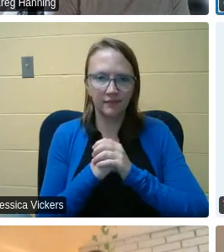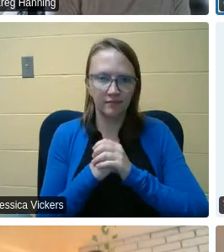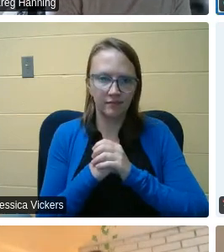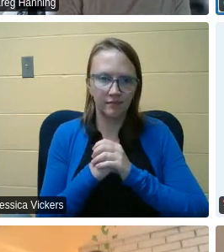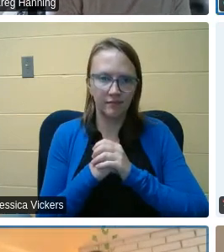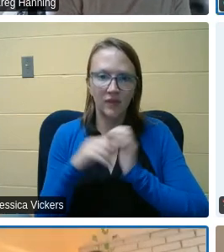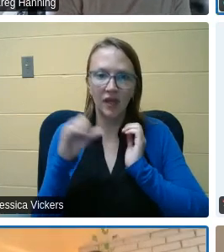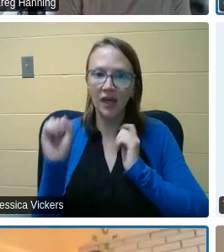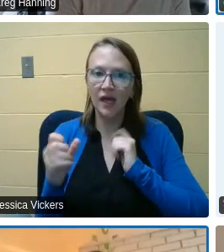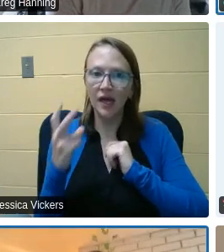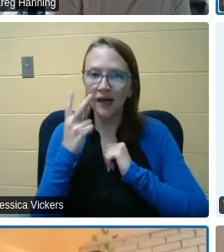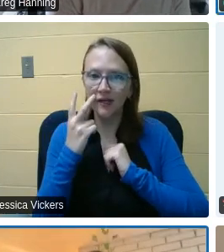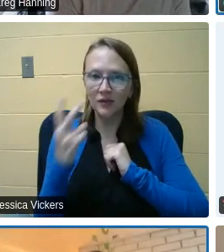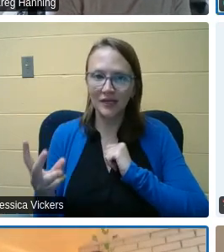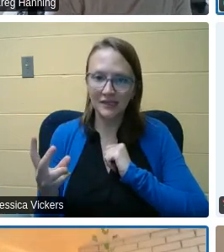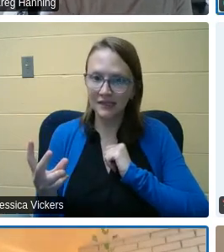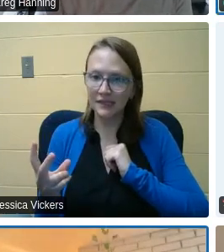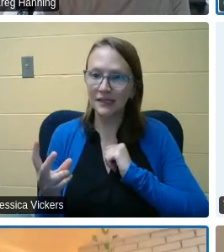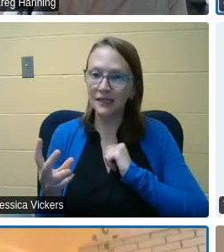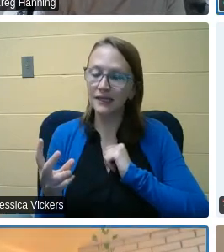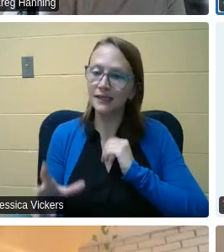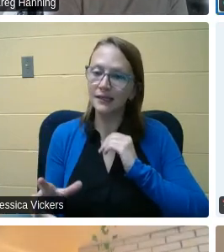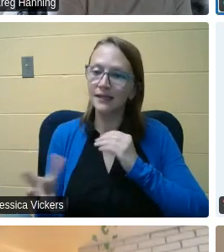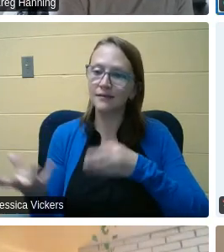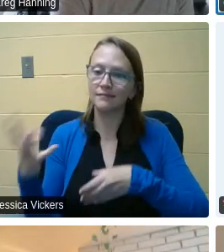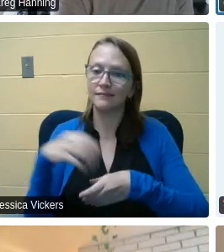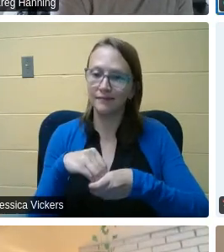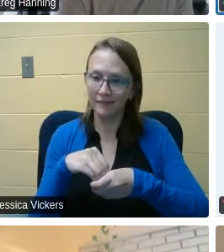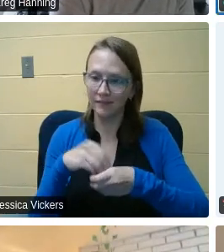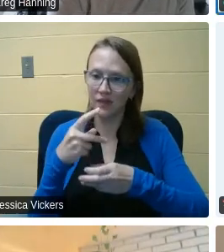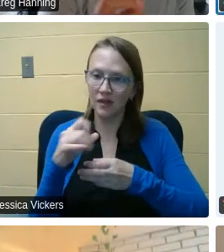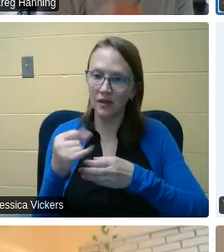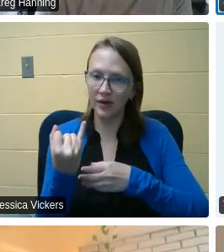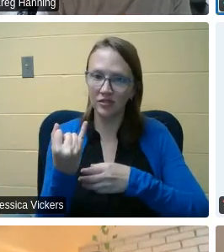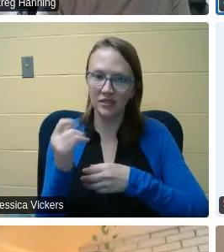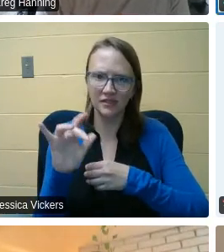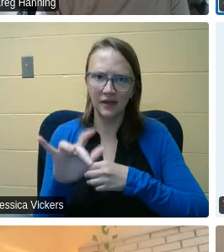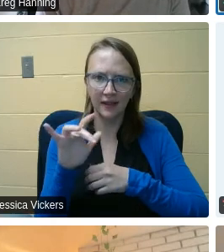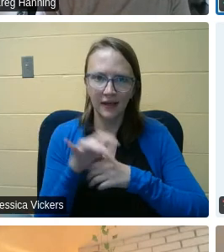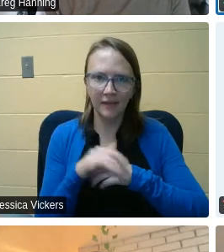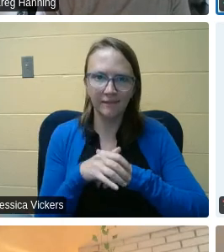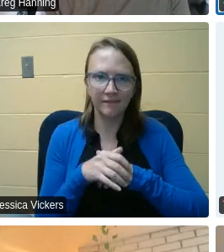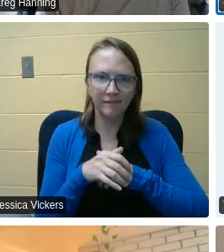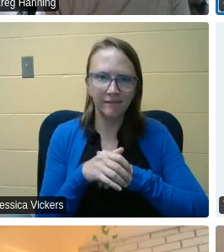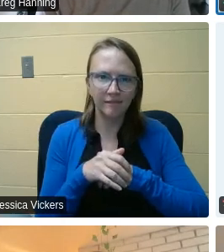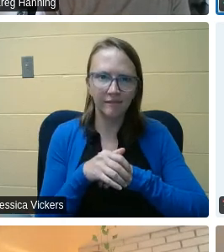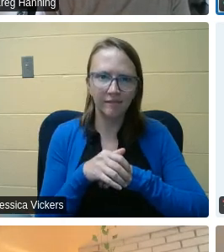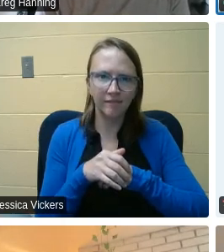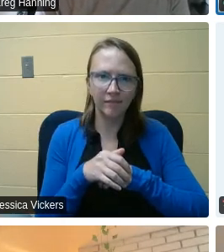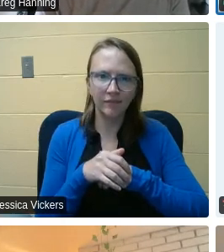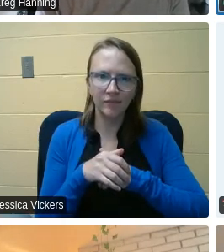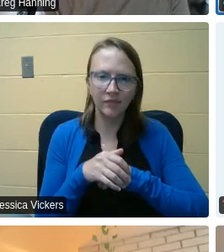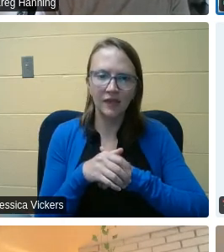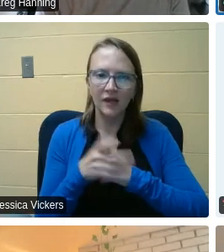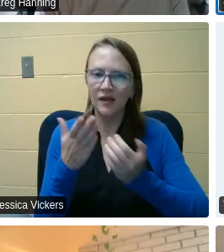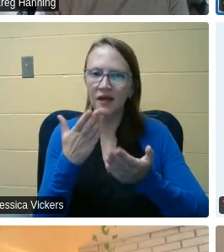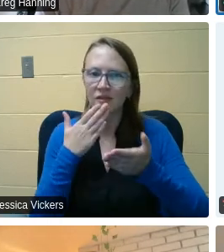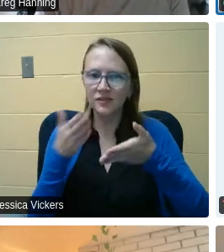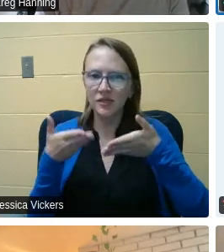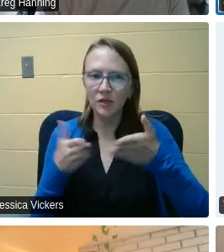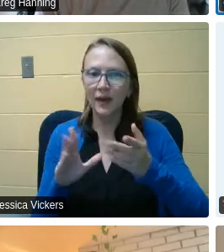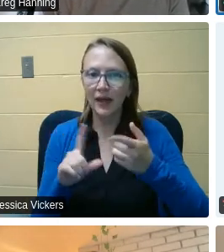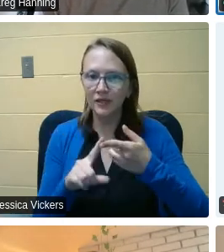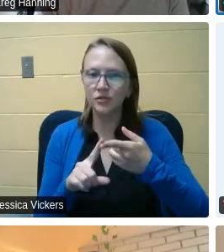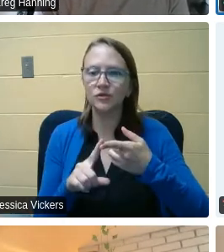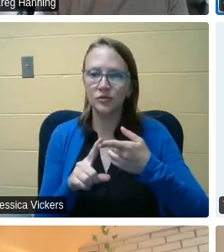And you can see it then drops into the coding area. Then go ahead and maybe click Scratch Cat and see what happens. So I think it's a good way to kind of kick